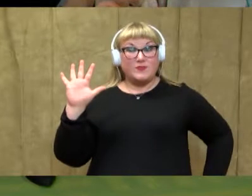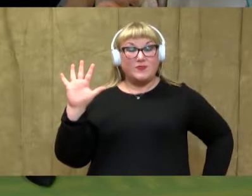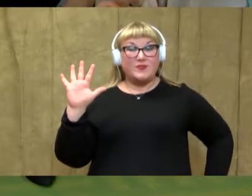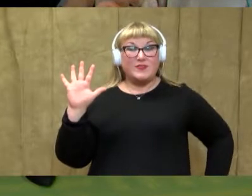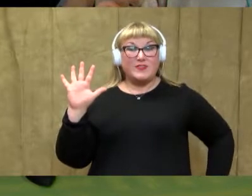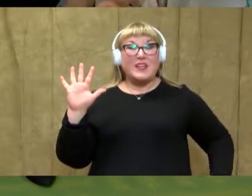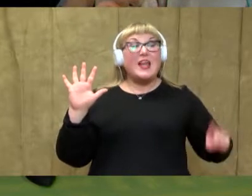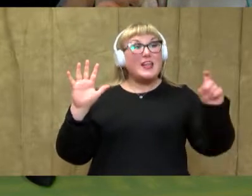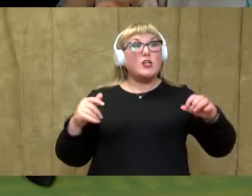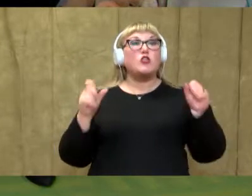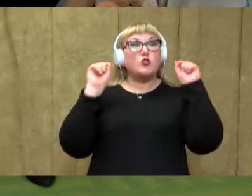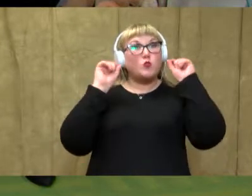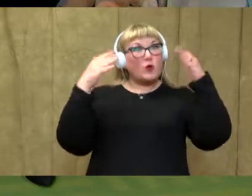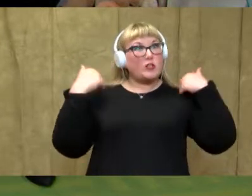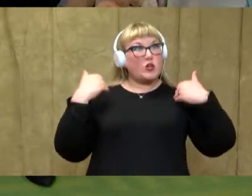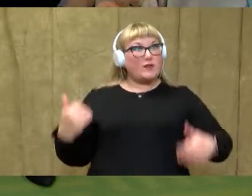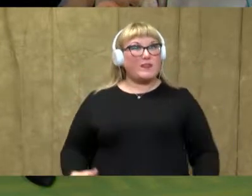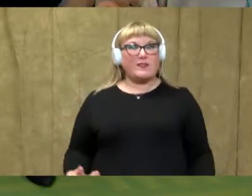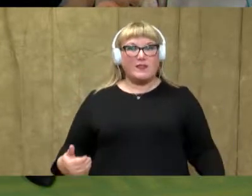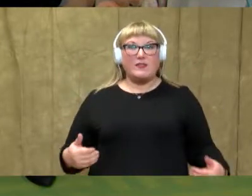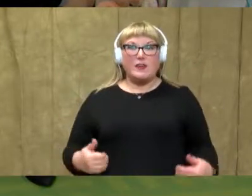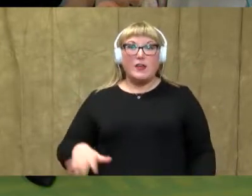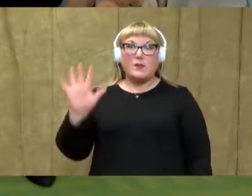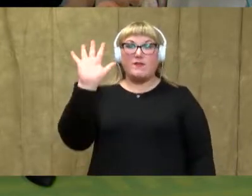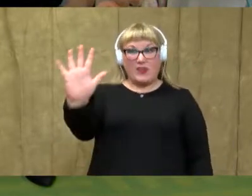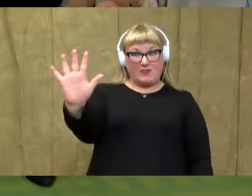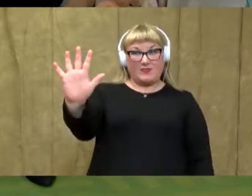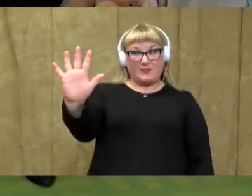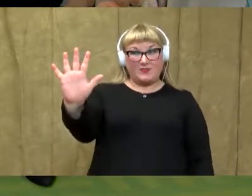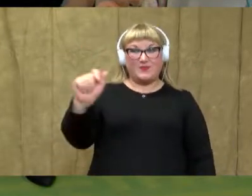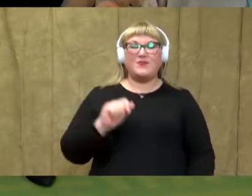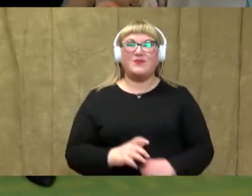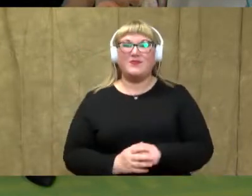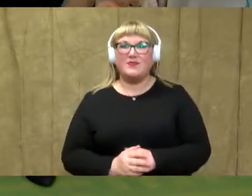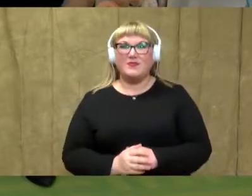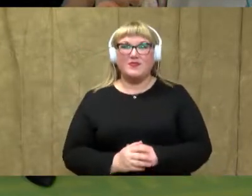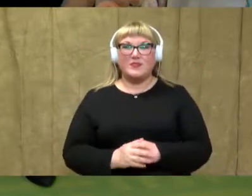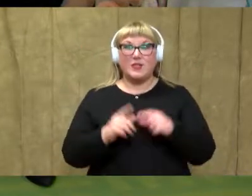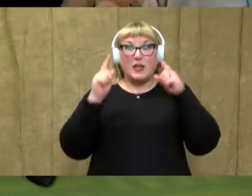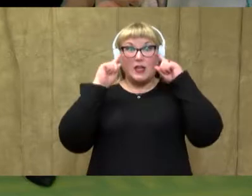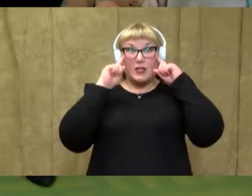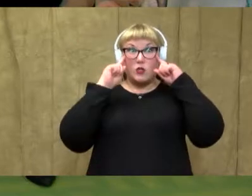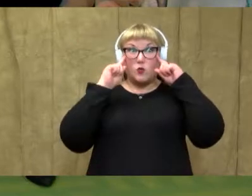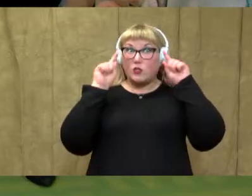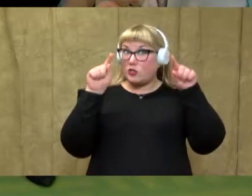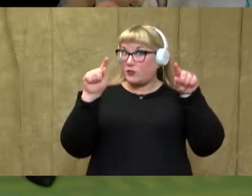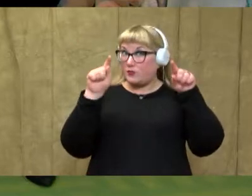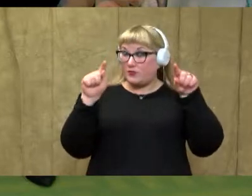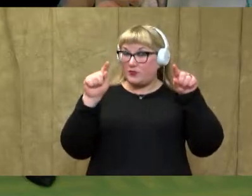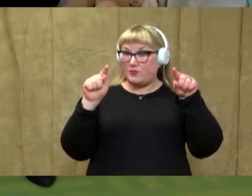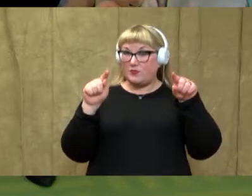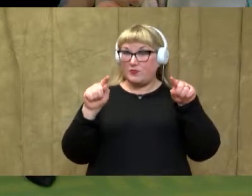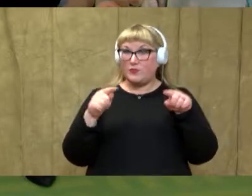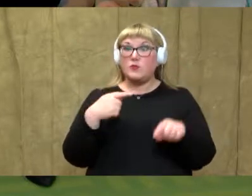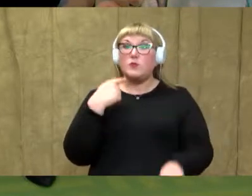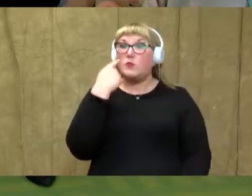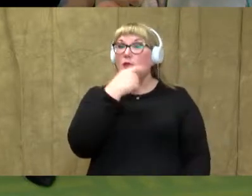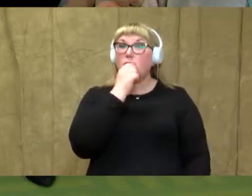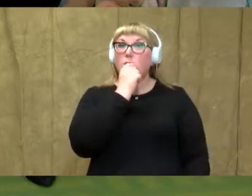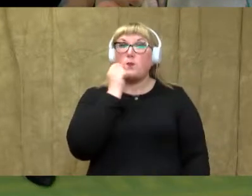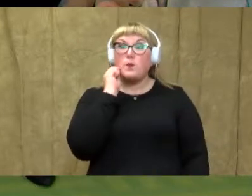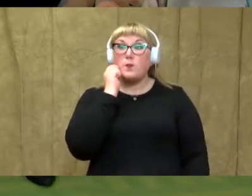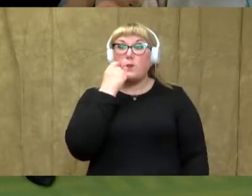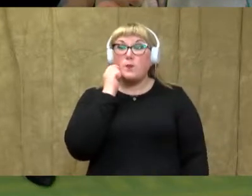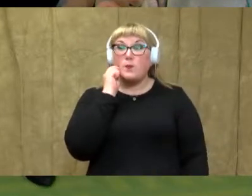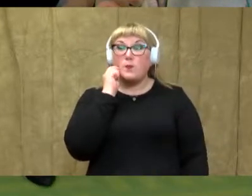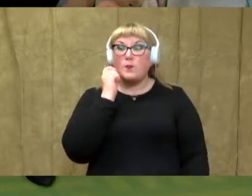need you to wake your bodies up and give me 5. Eyes are watching. Eyes are watching. Lips are sealed.